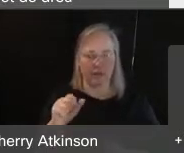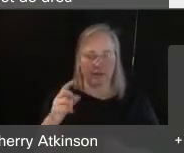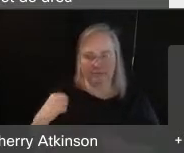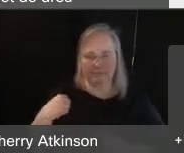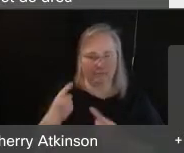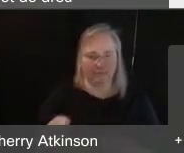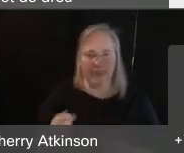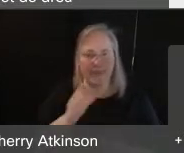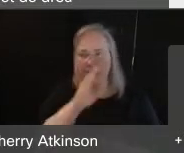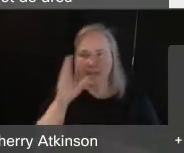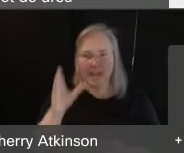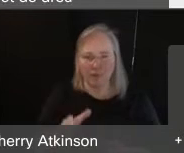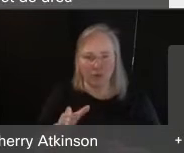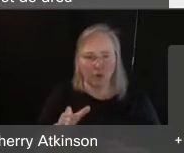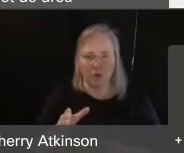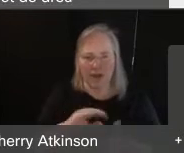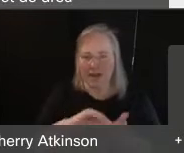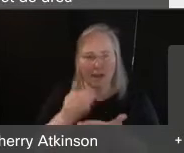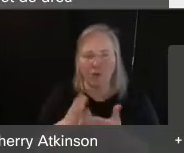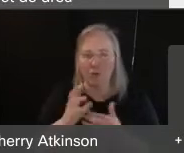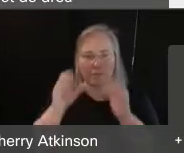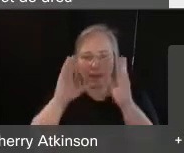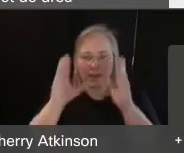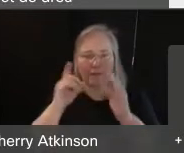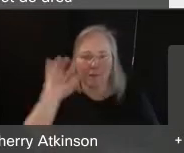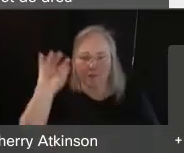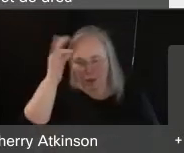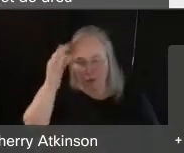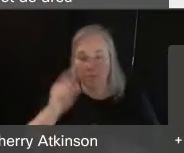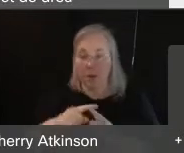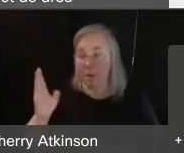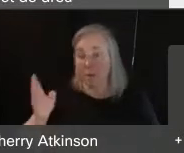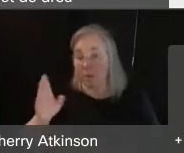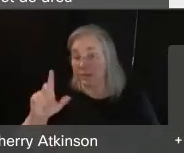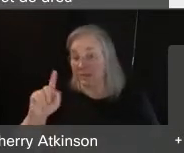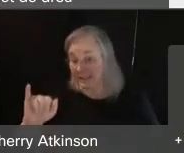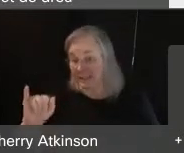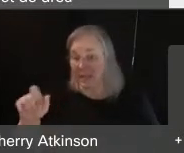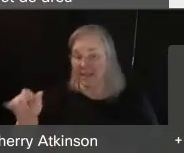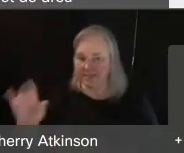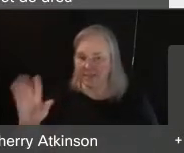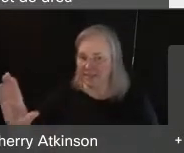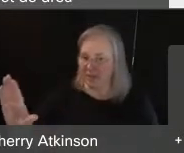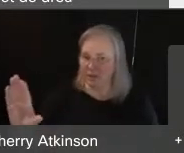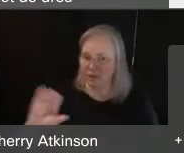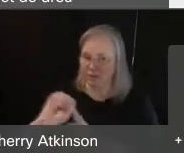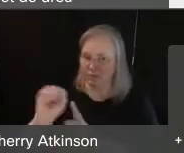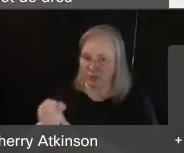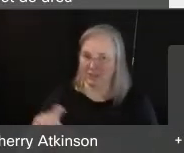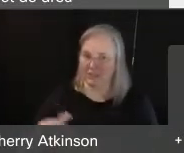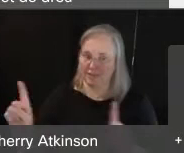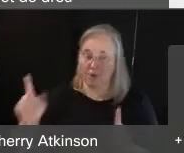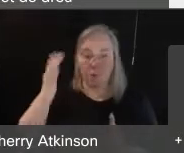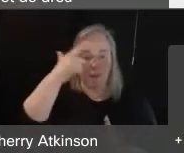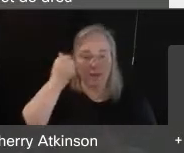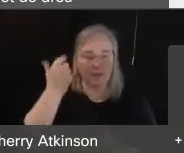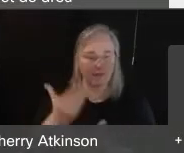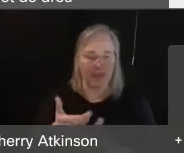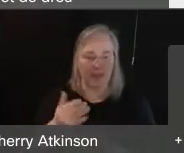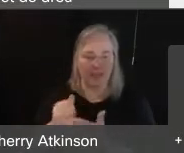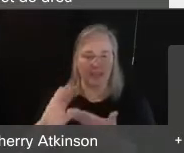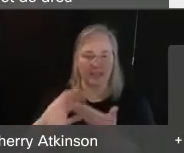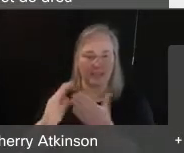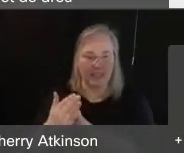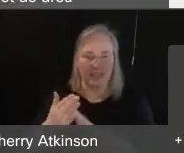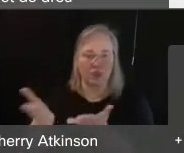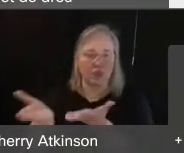can really pay attention to. And in Baltimore City, it's a little bit different because of the fact that city services are chunked in